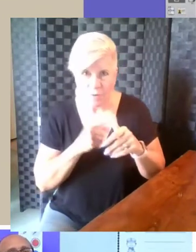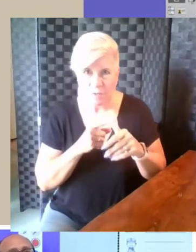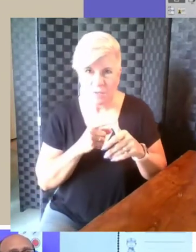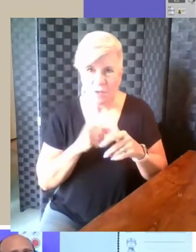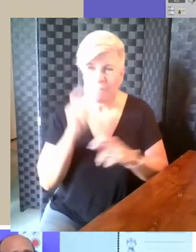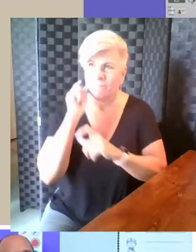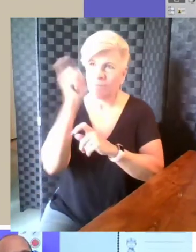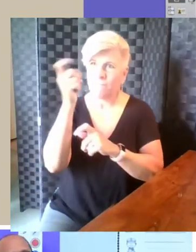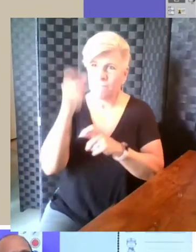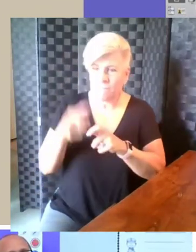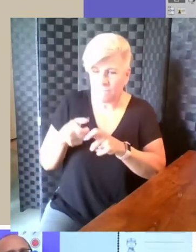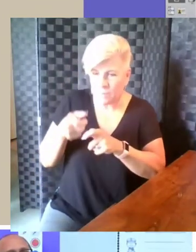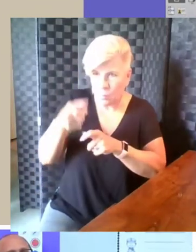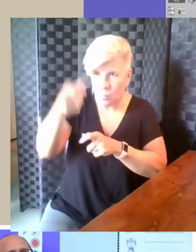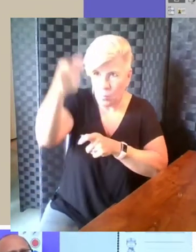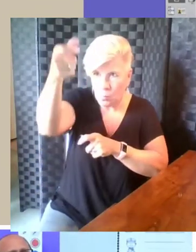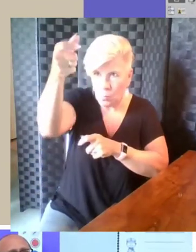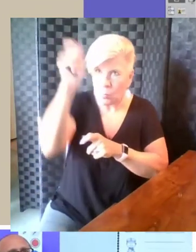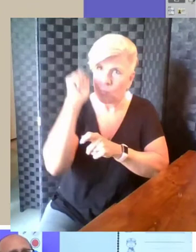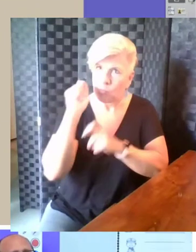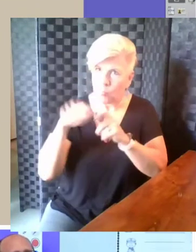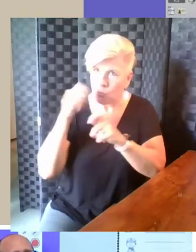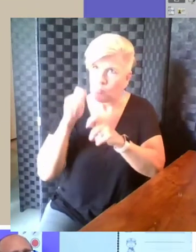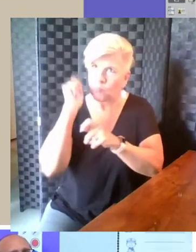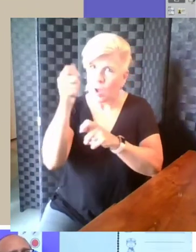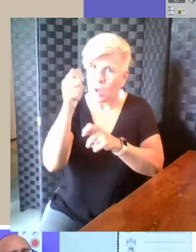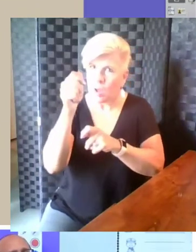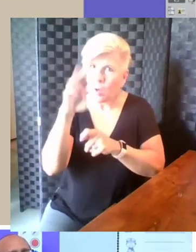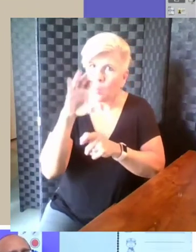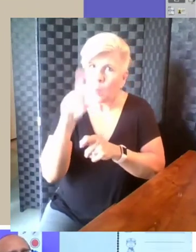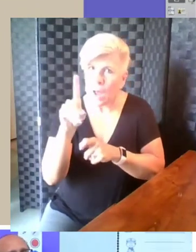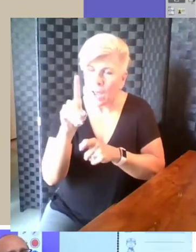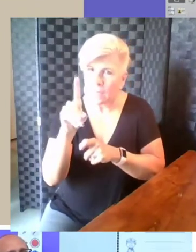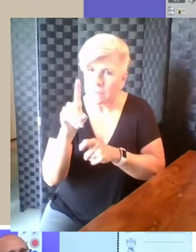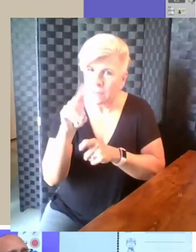fishing rod. Spell rod.